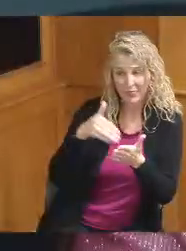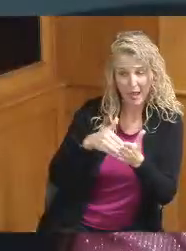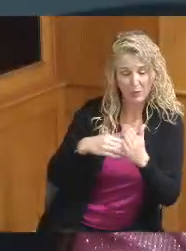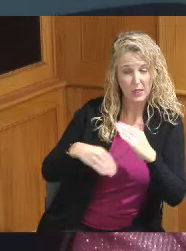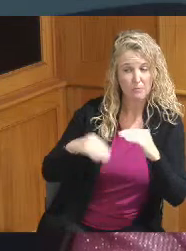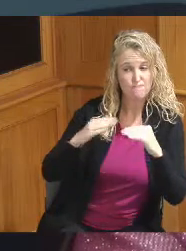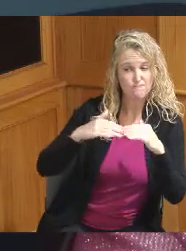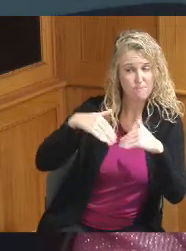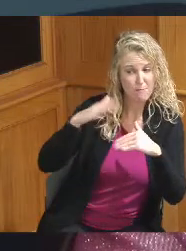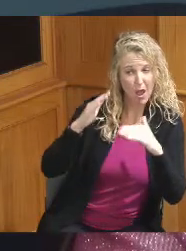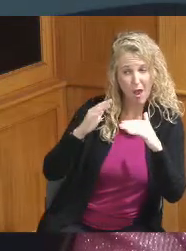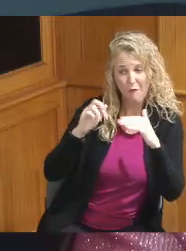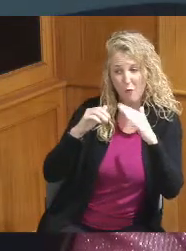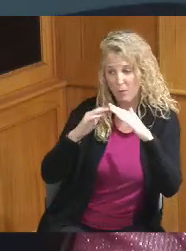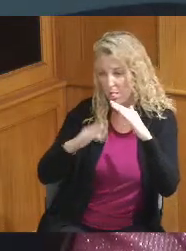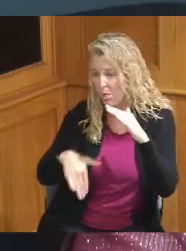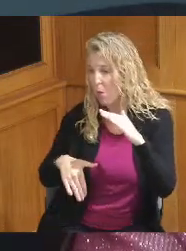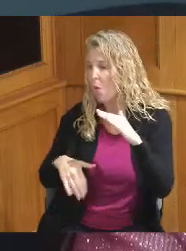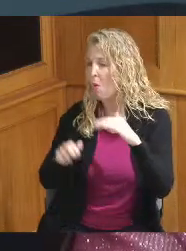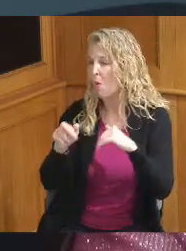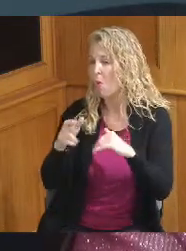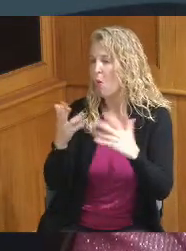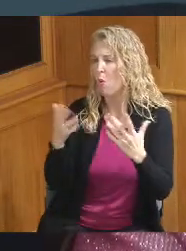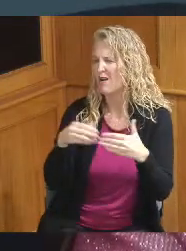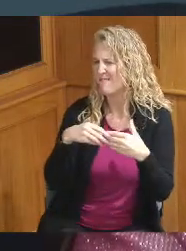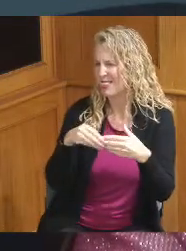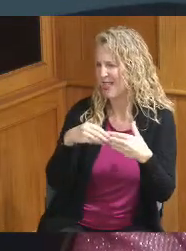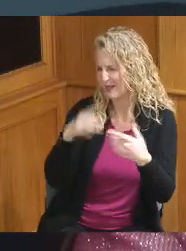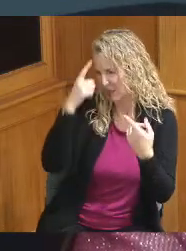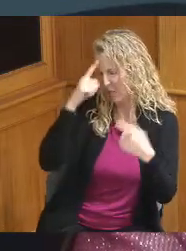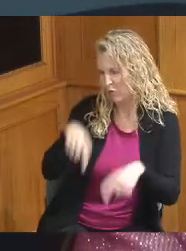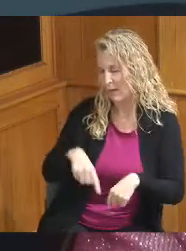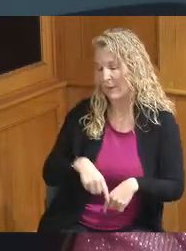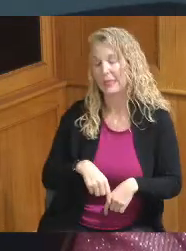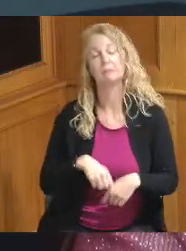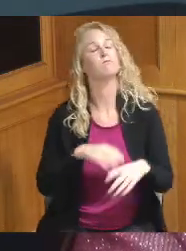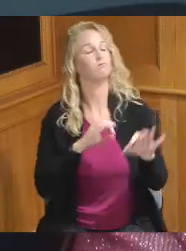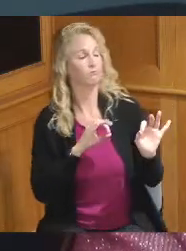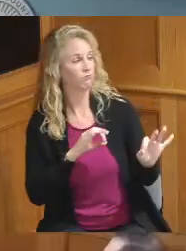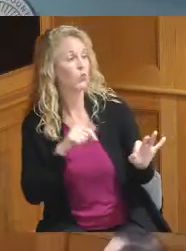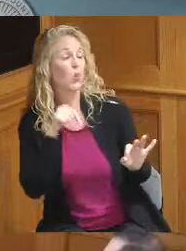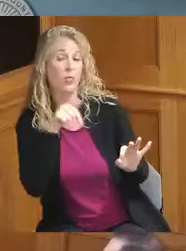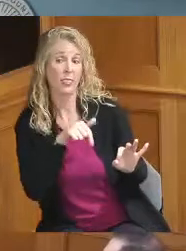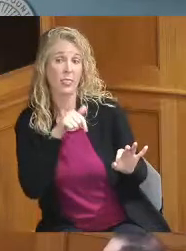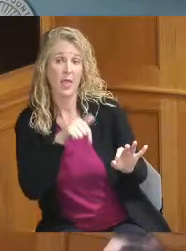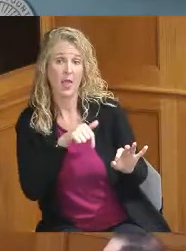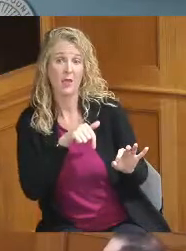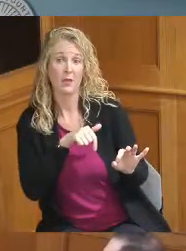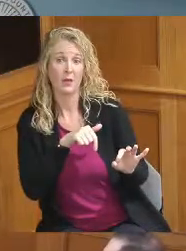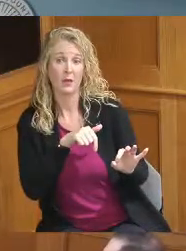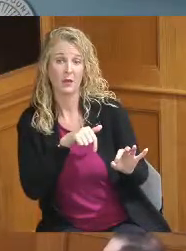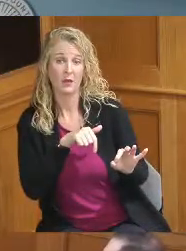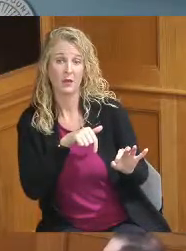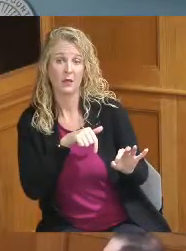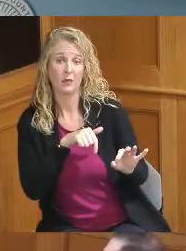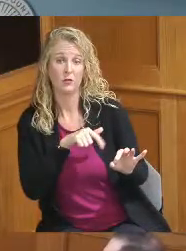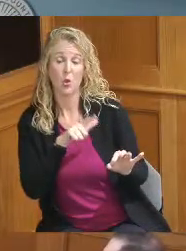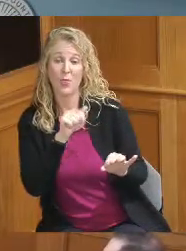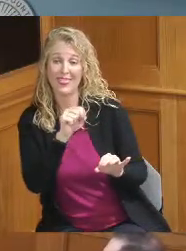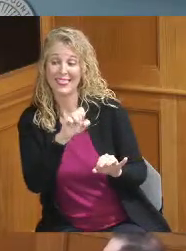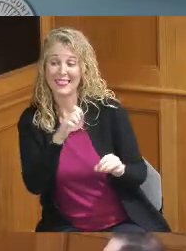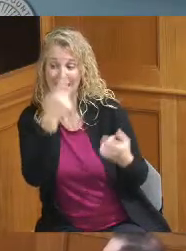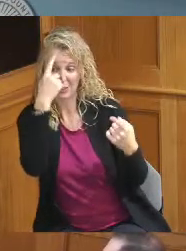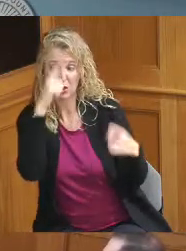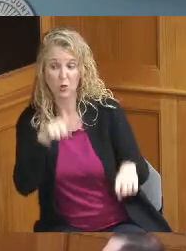or less than what was in our agreement, or is it flexible each year? So, yeah, so this you're in the lease, we